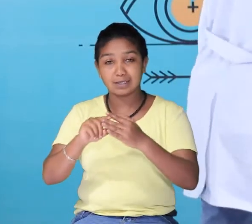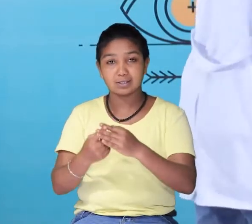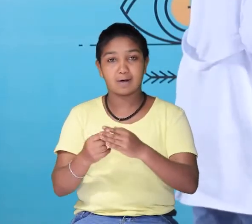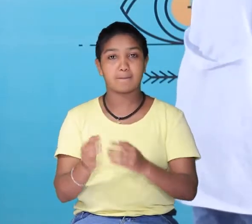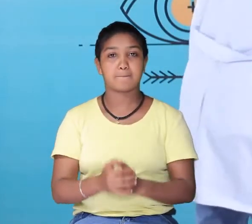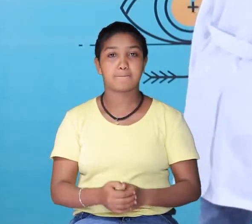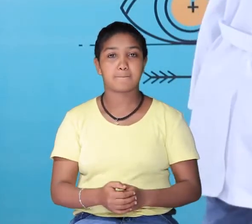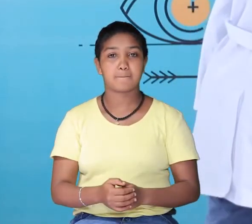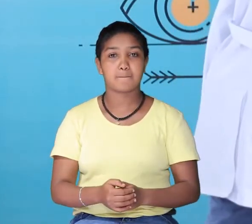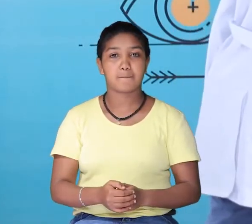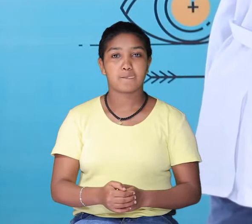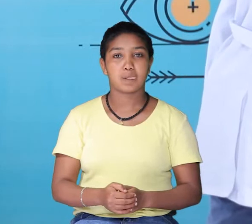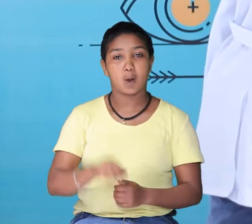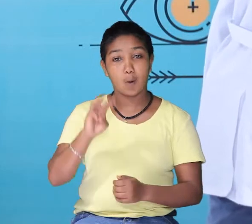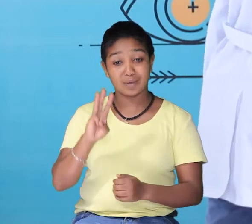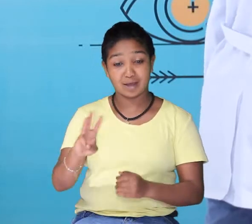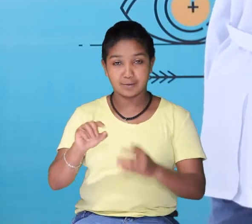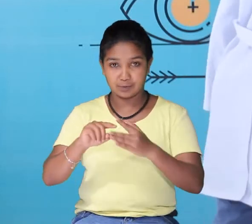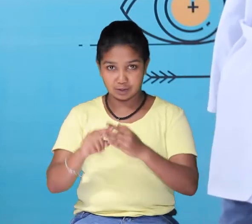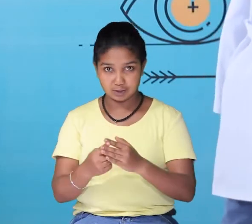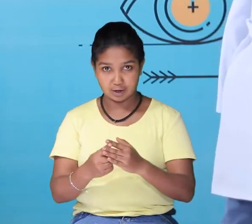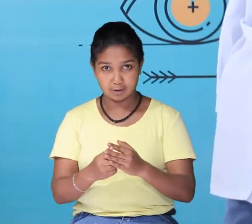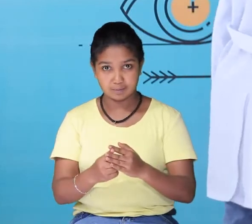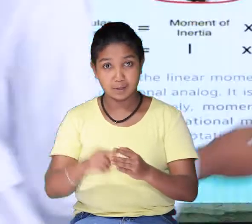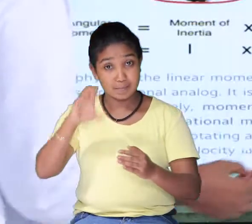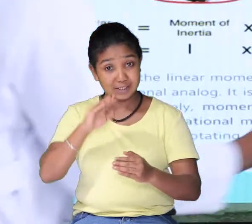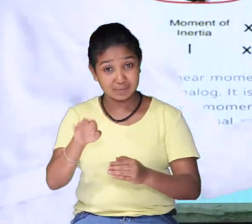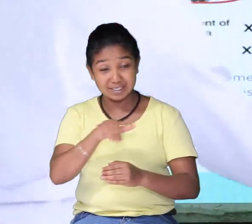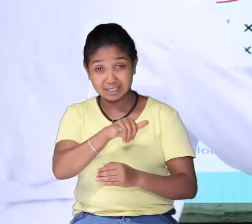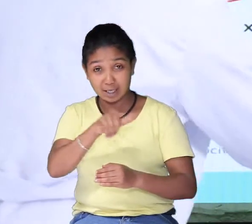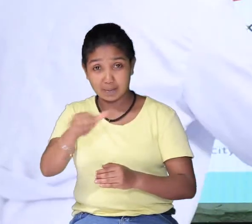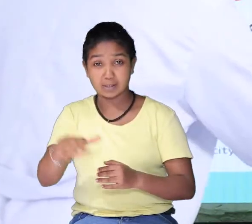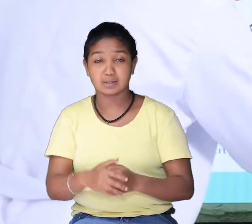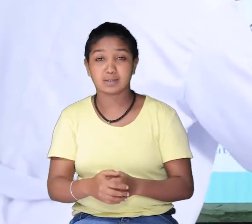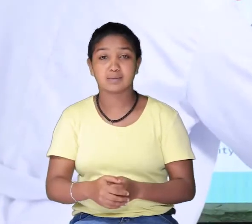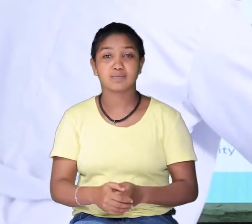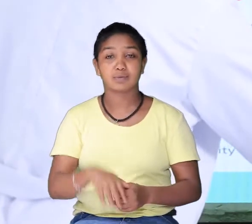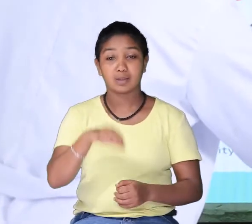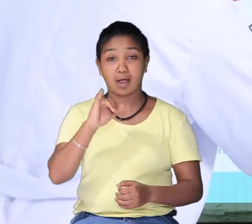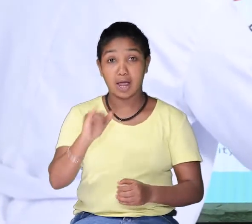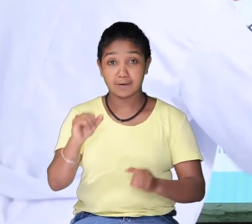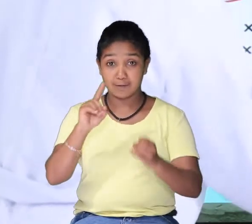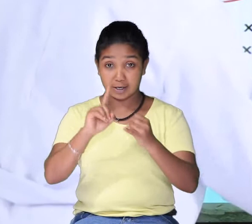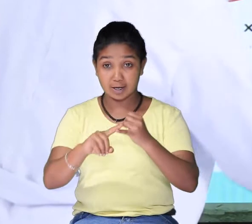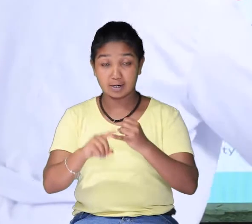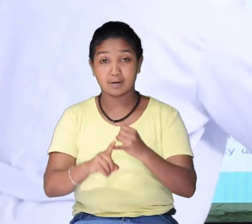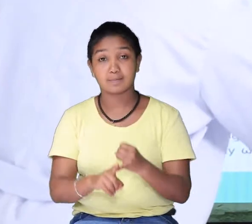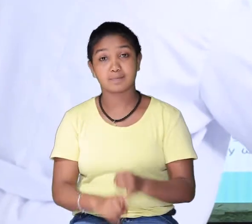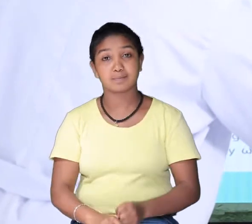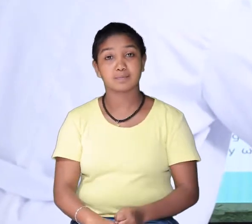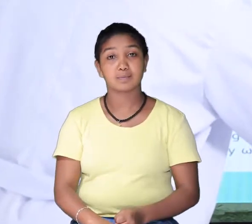initial omega initial E must be the same as that of I final, the moment of inertia